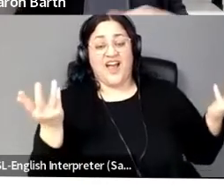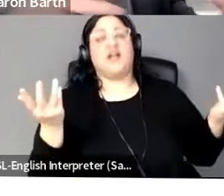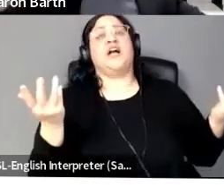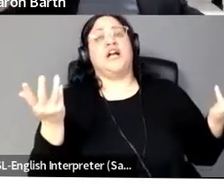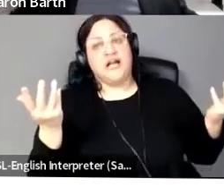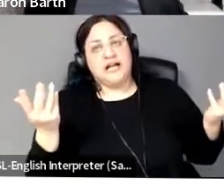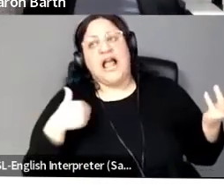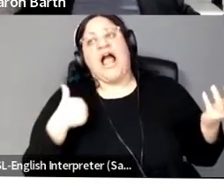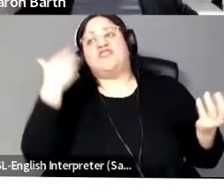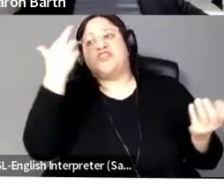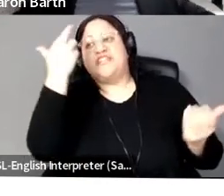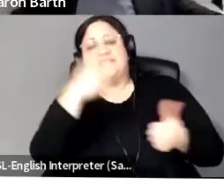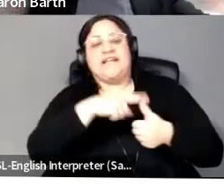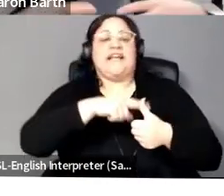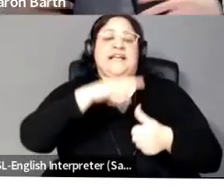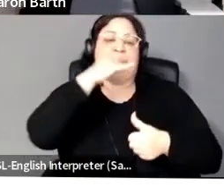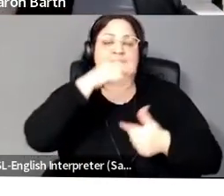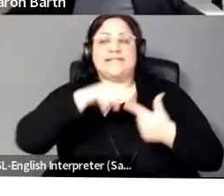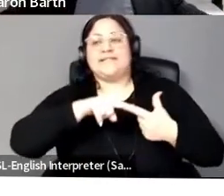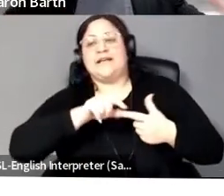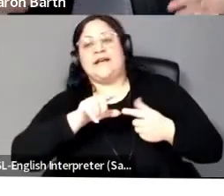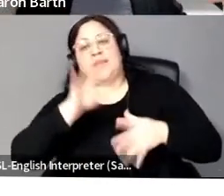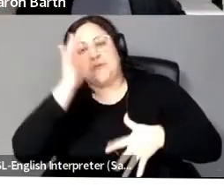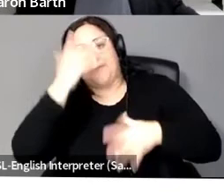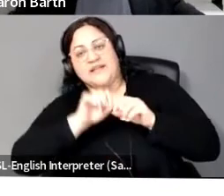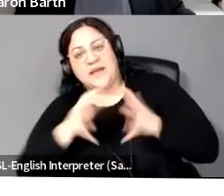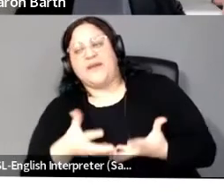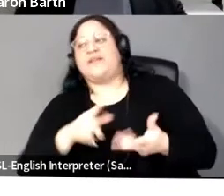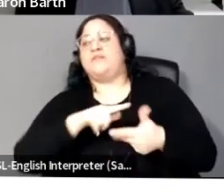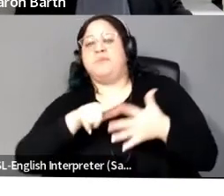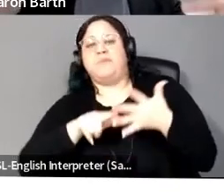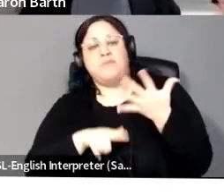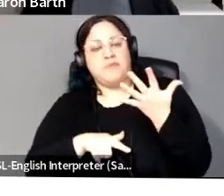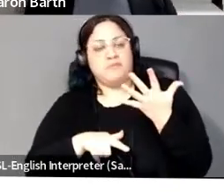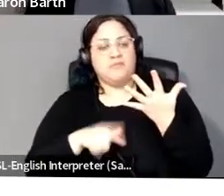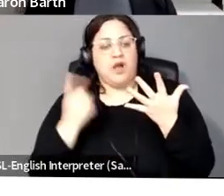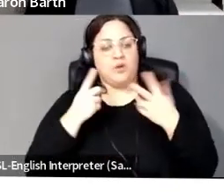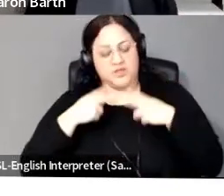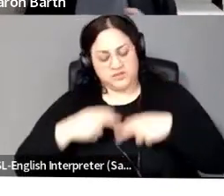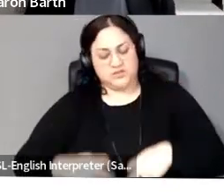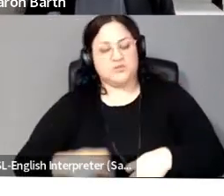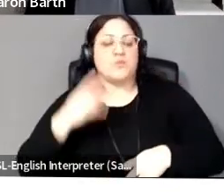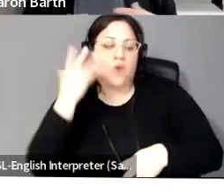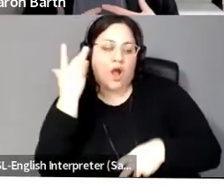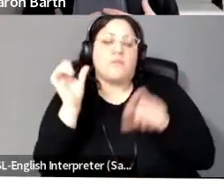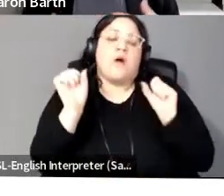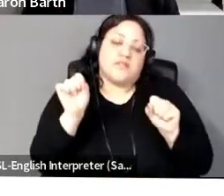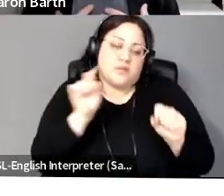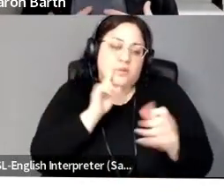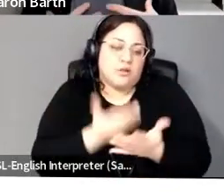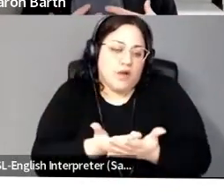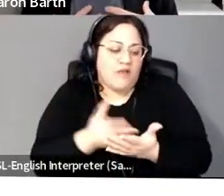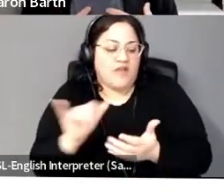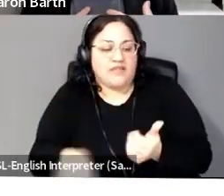right? We'll give this wholesome analysis of like why that might have happened to us. That has nothing to do with the